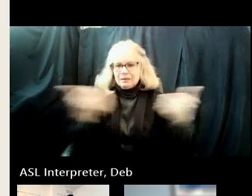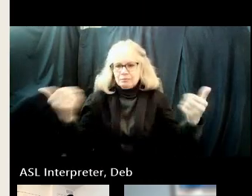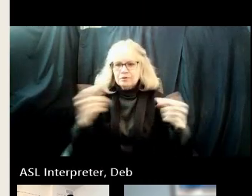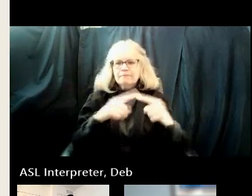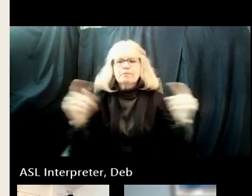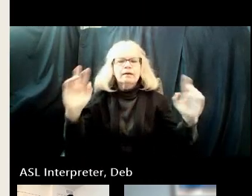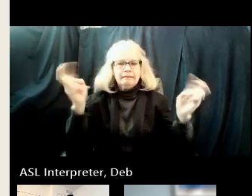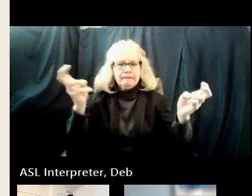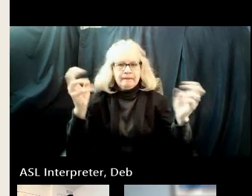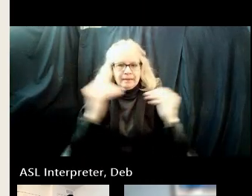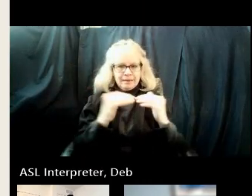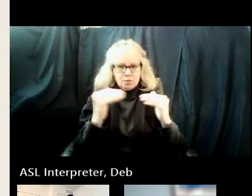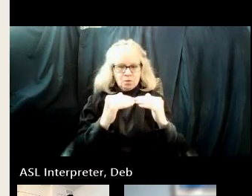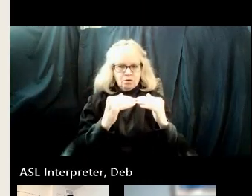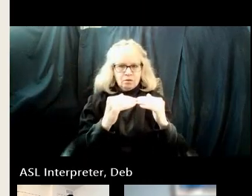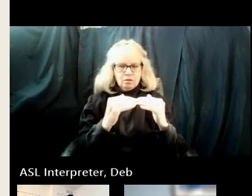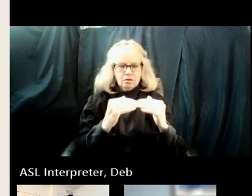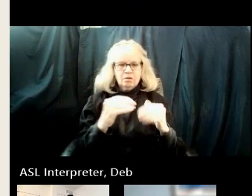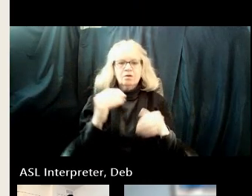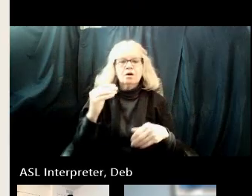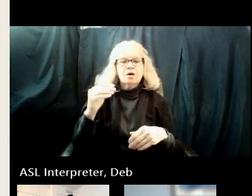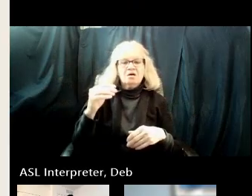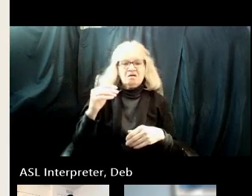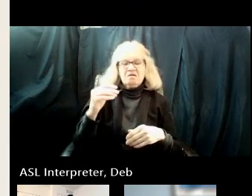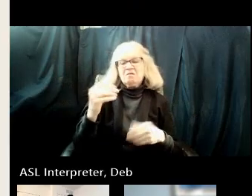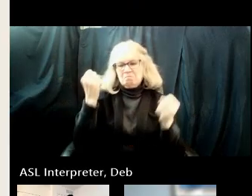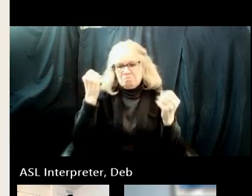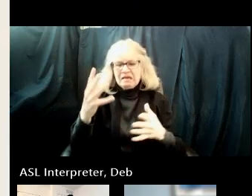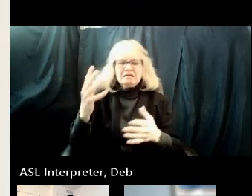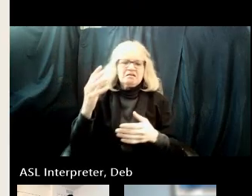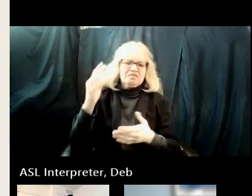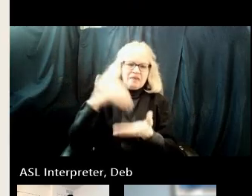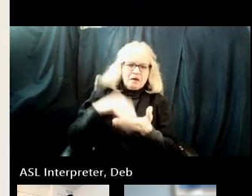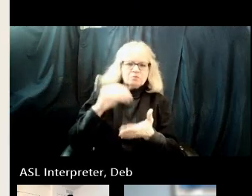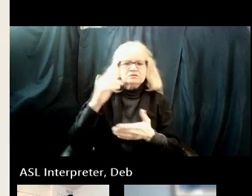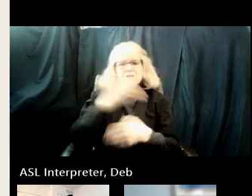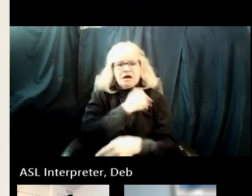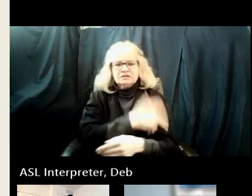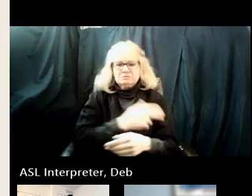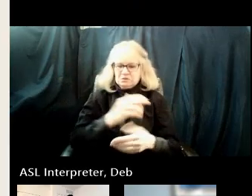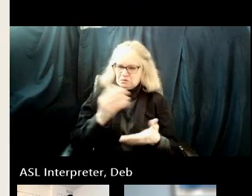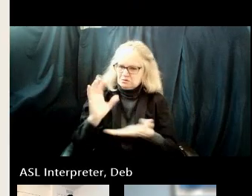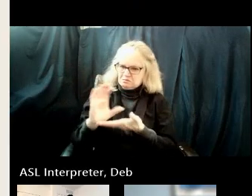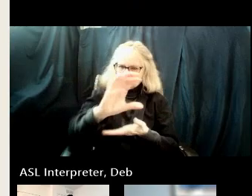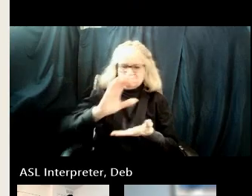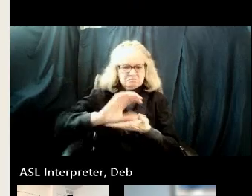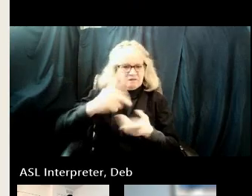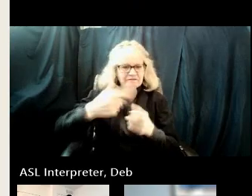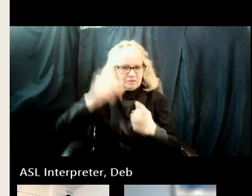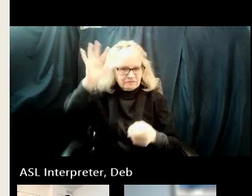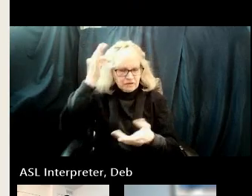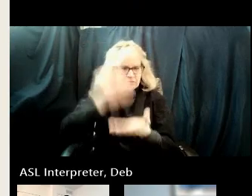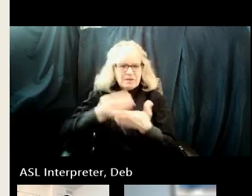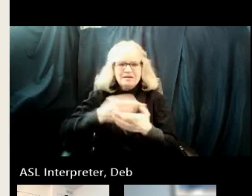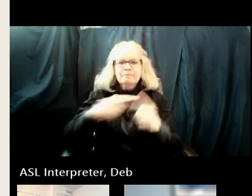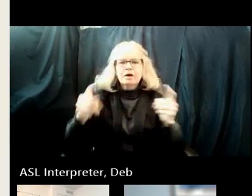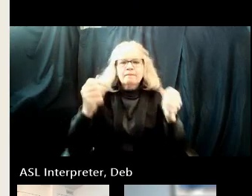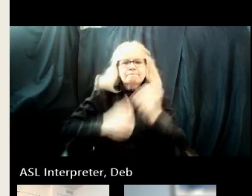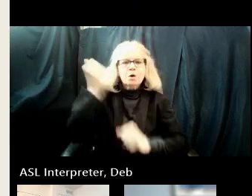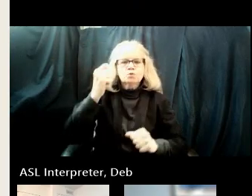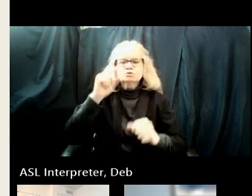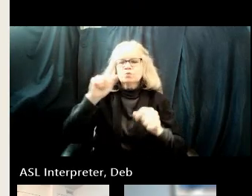the thousands of hospitals funded, many were still built exclusively for white patients. And what's really important is that the